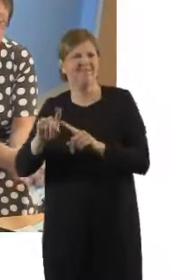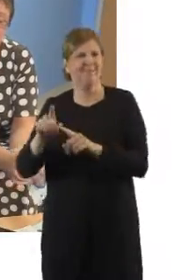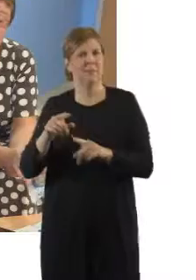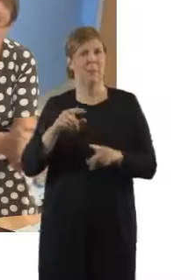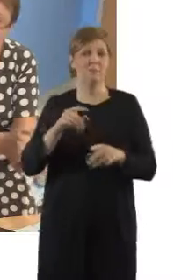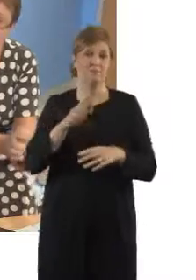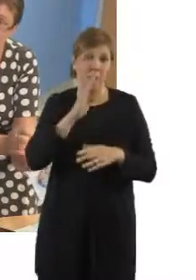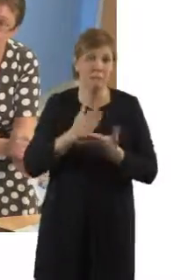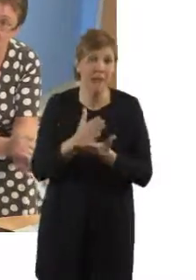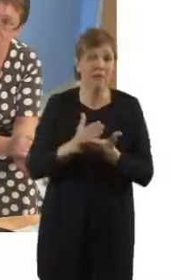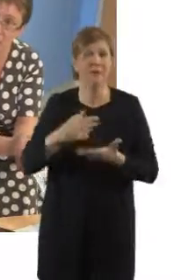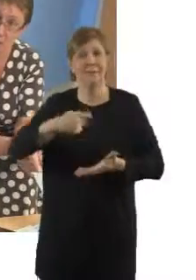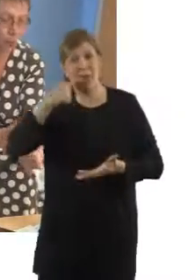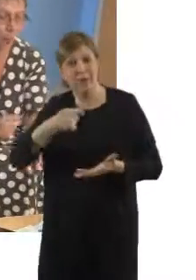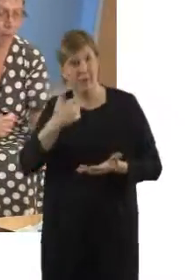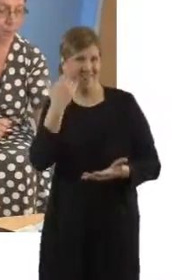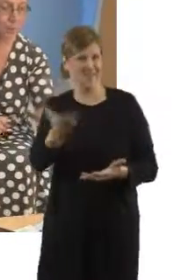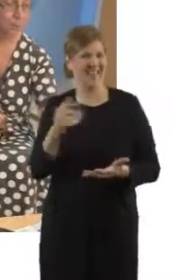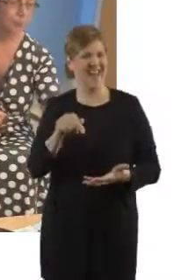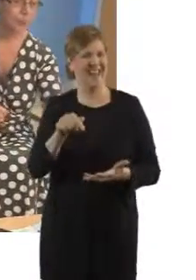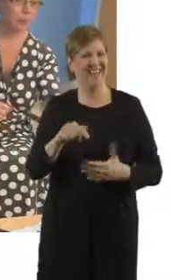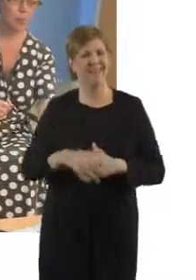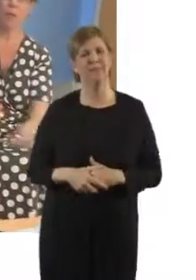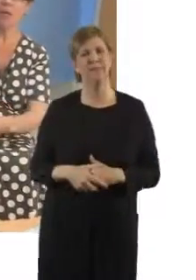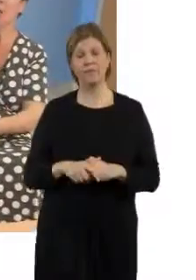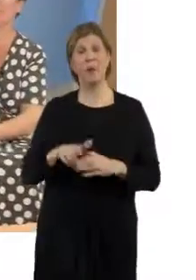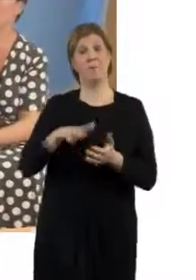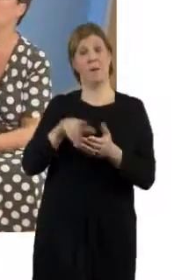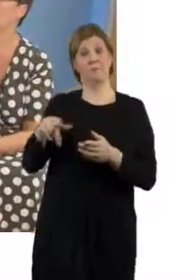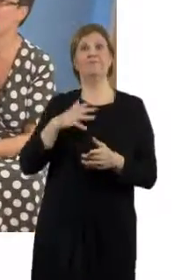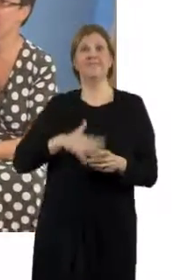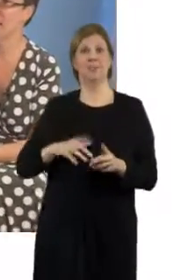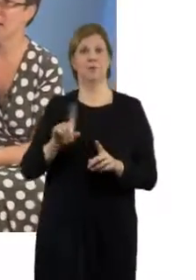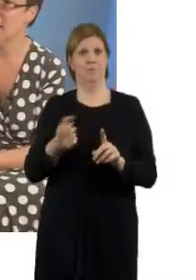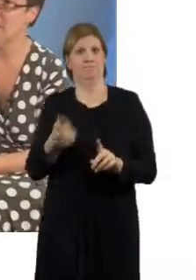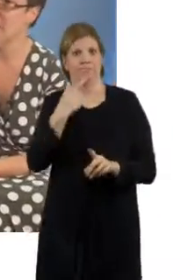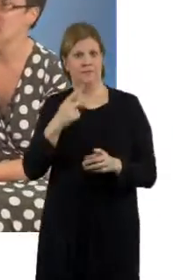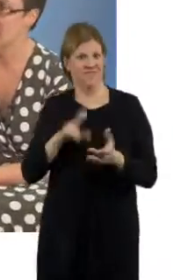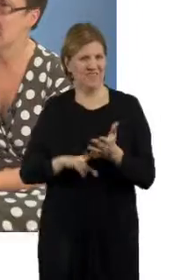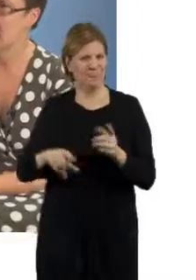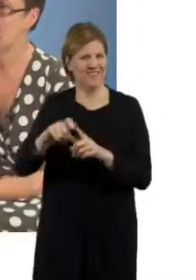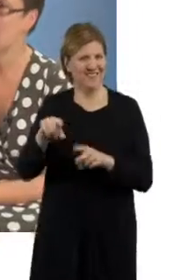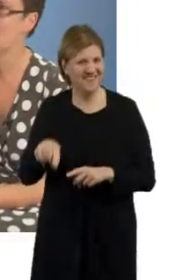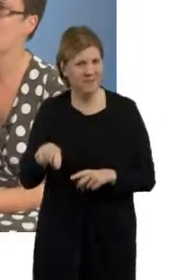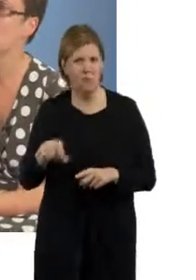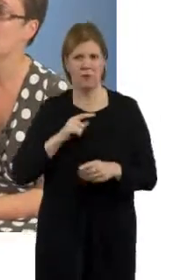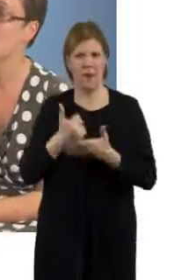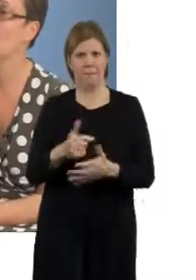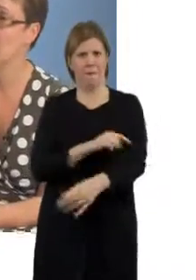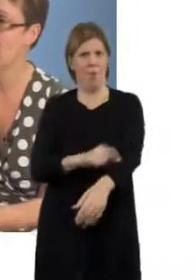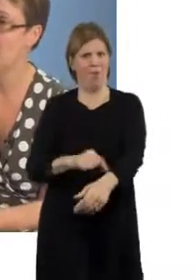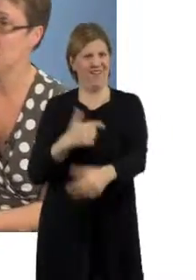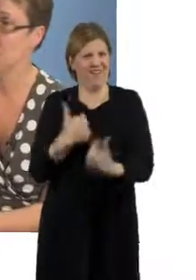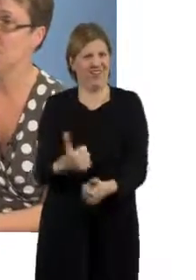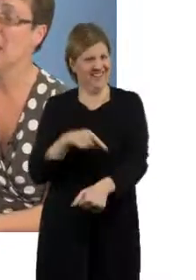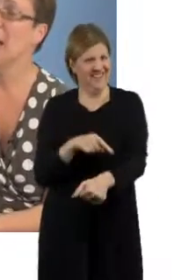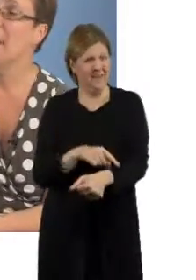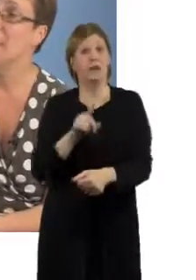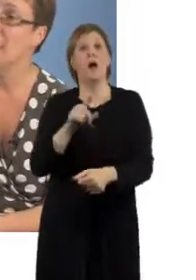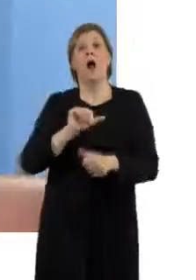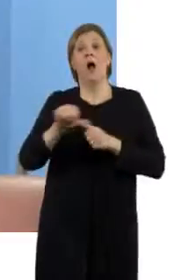and some whole grain bread or cereals every day. Mum will require to take vitamin D supplements to promote bone